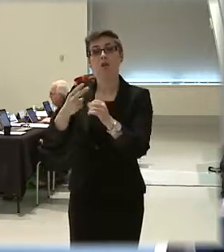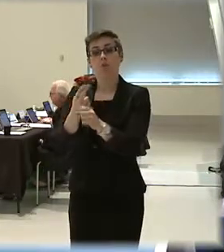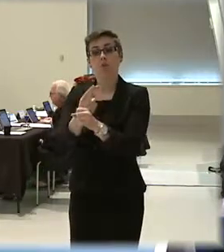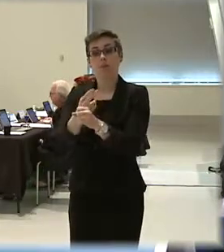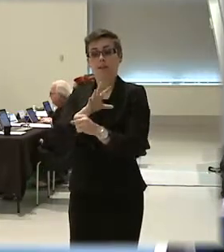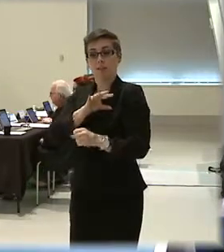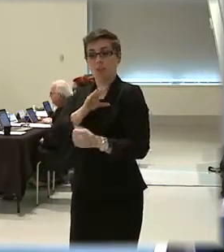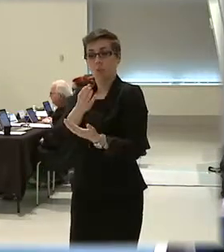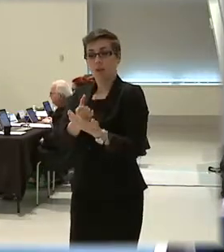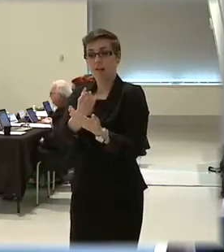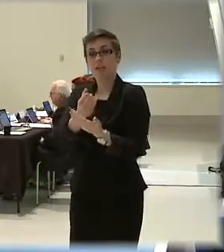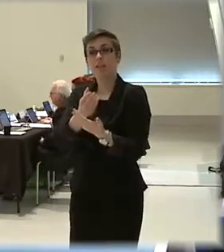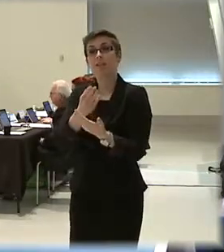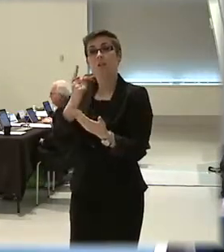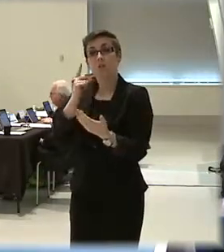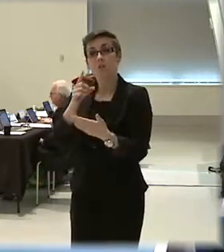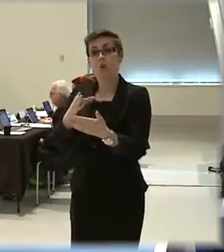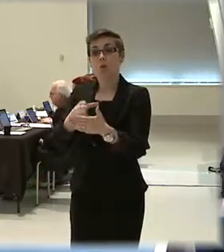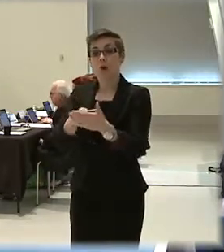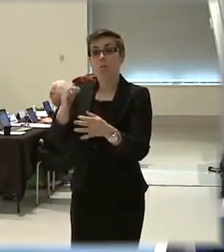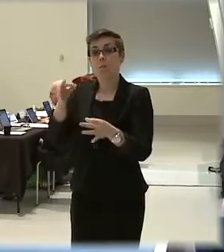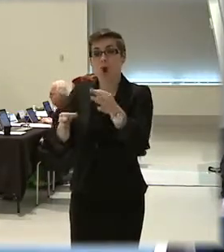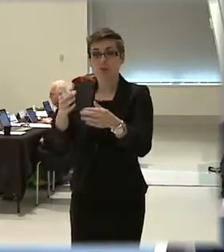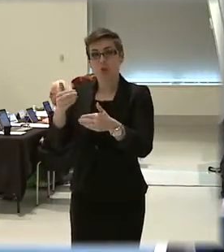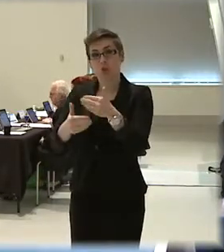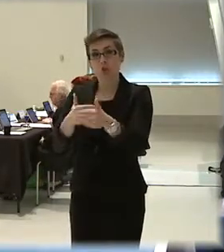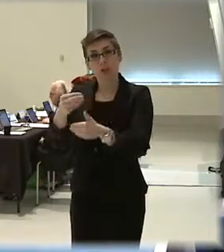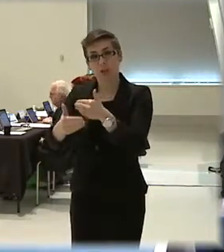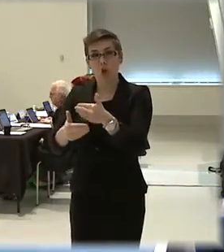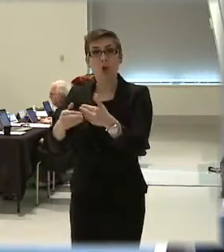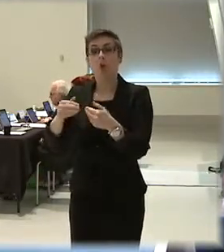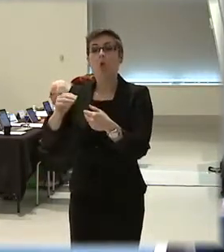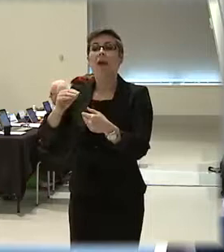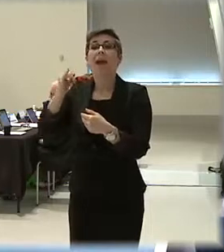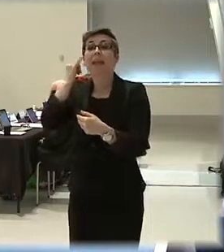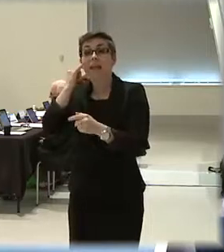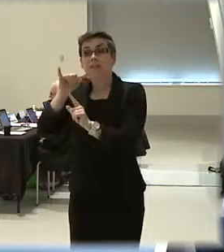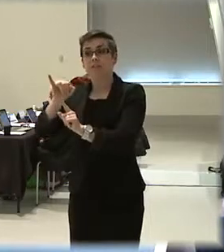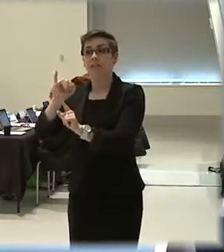in order to prosecute where the victim doesn't want to testify.